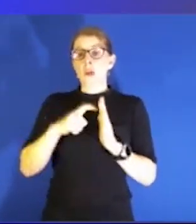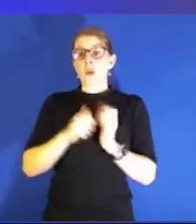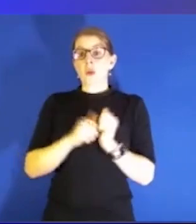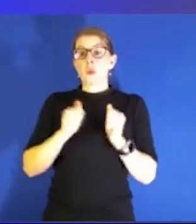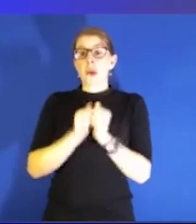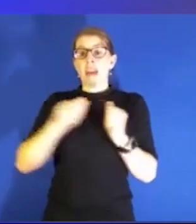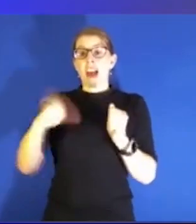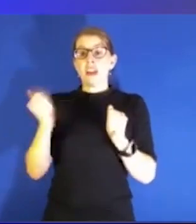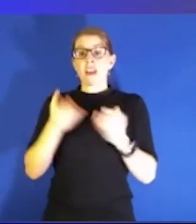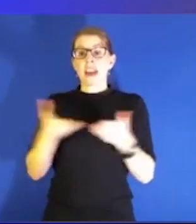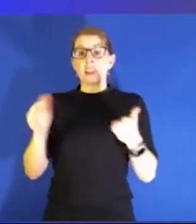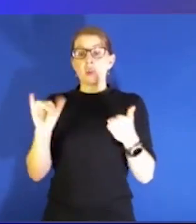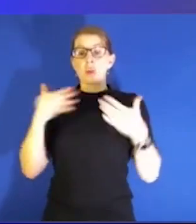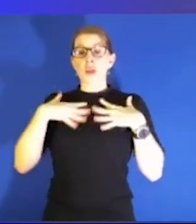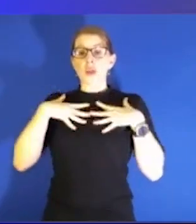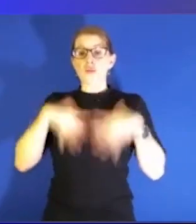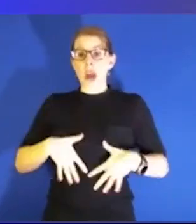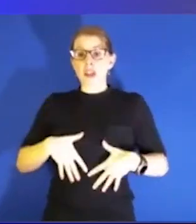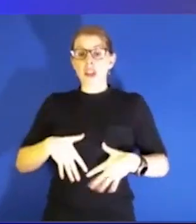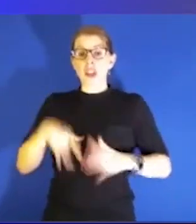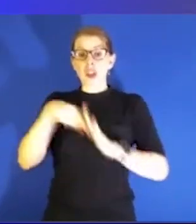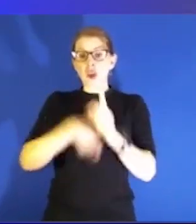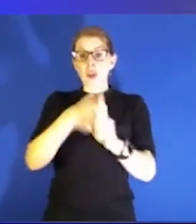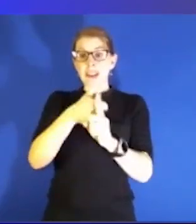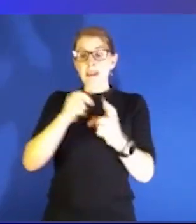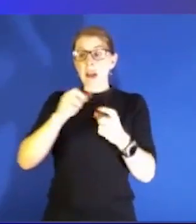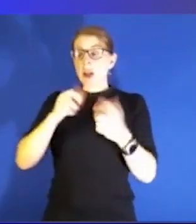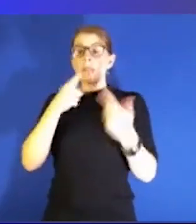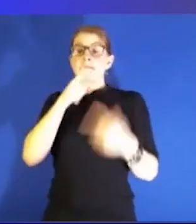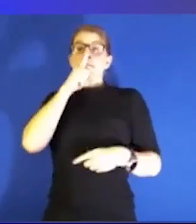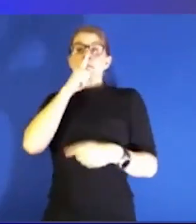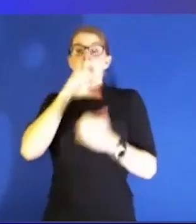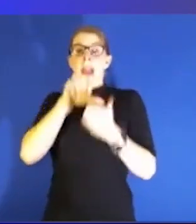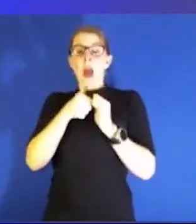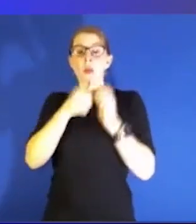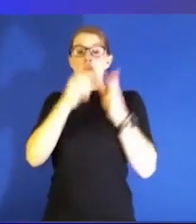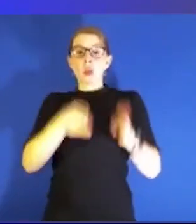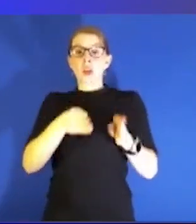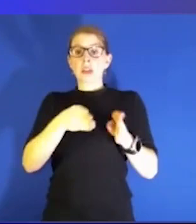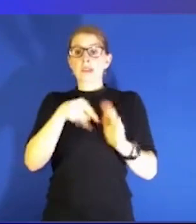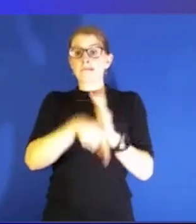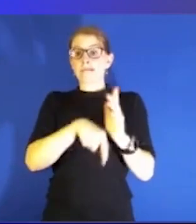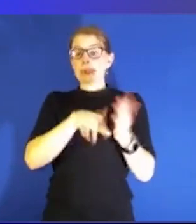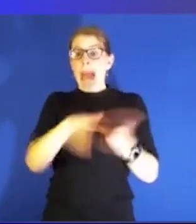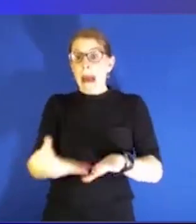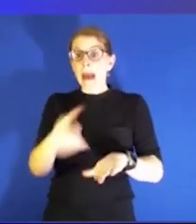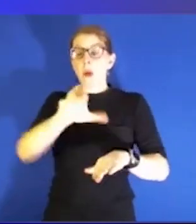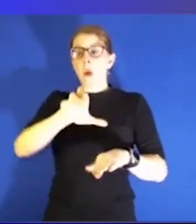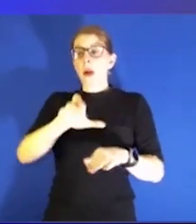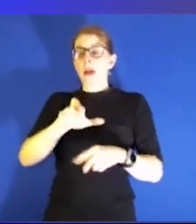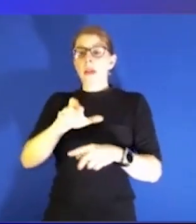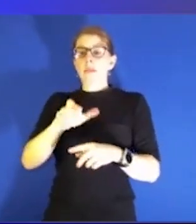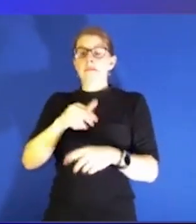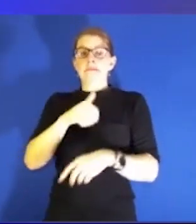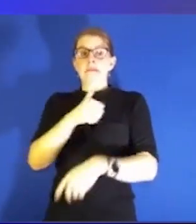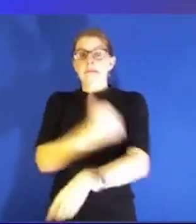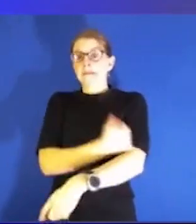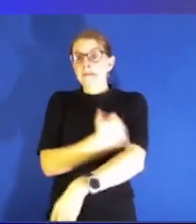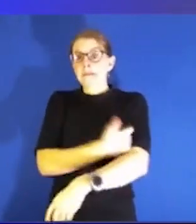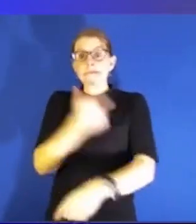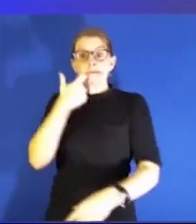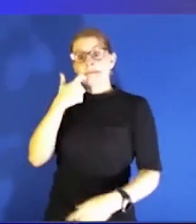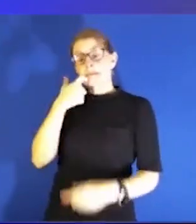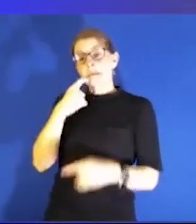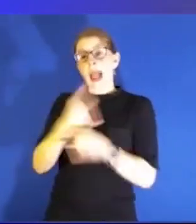Sometimes people don't want to say why the person died or how the person died, or drug addiction or alcohol abuse. And